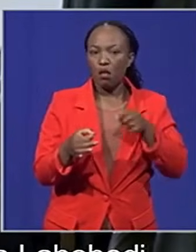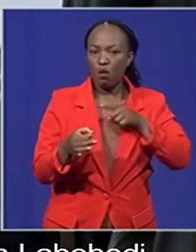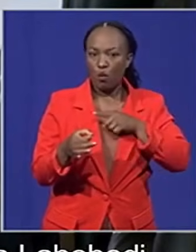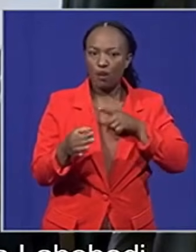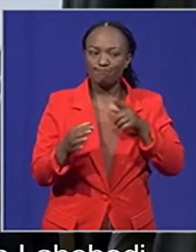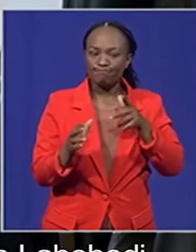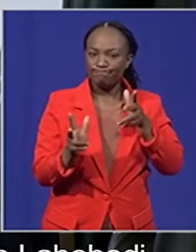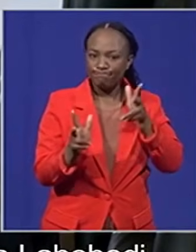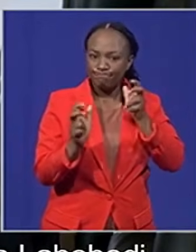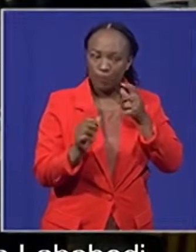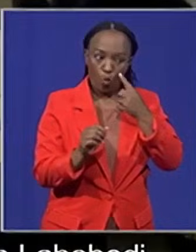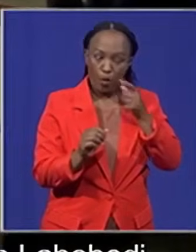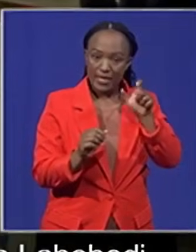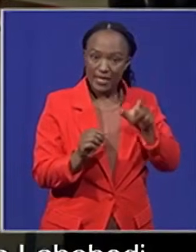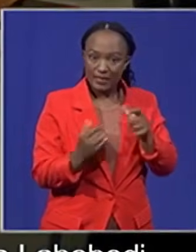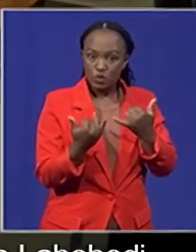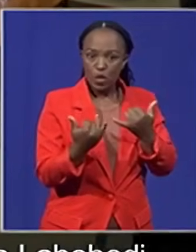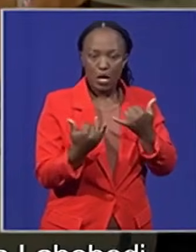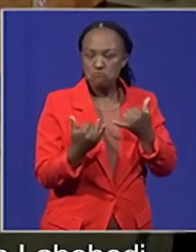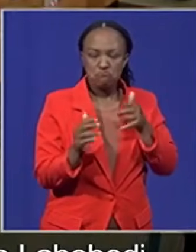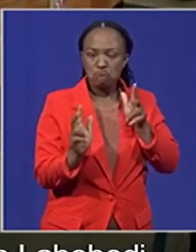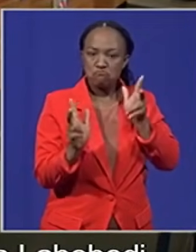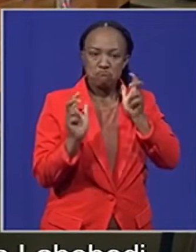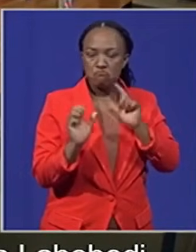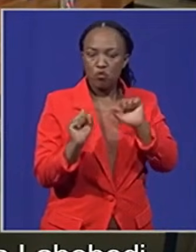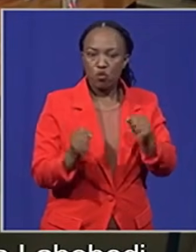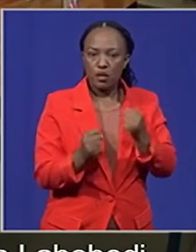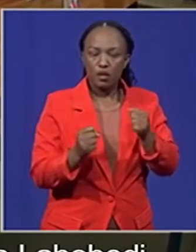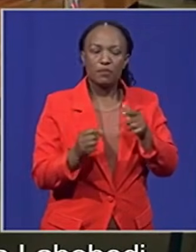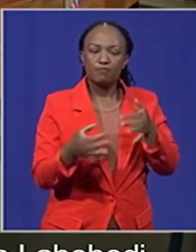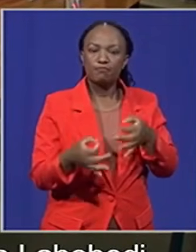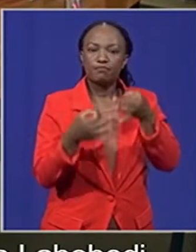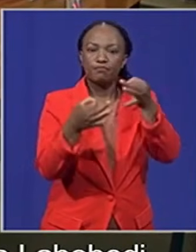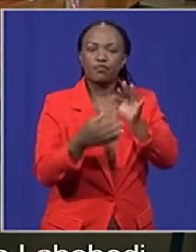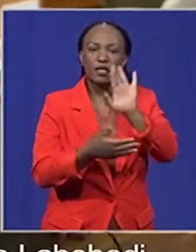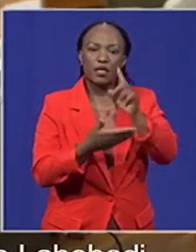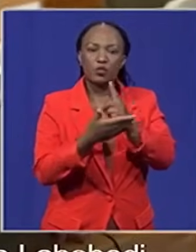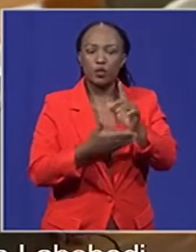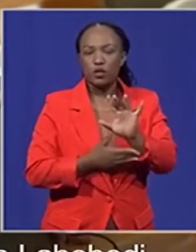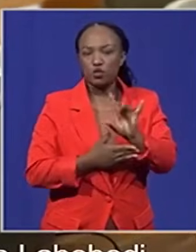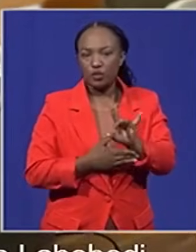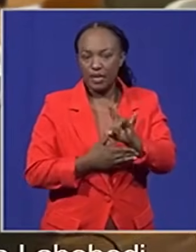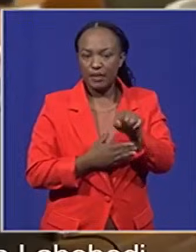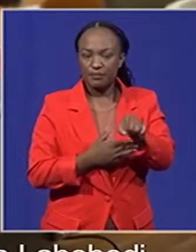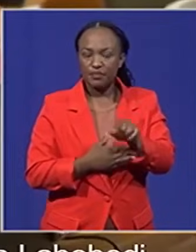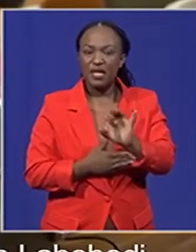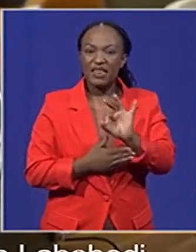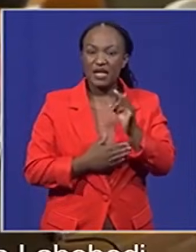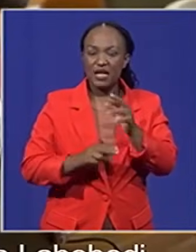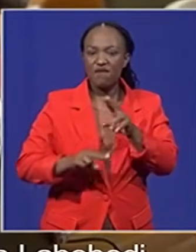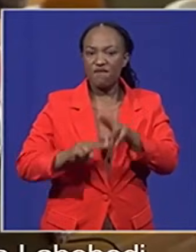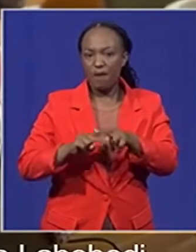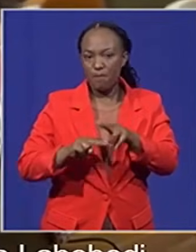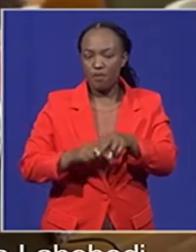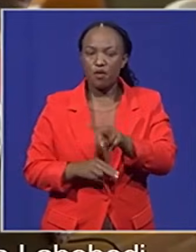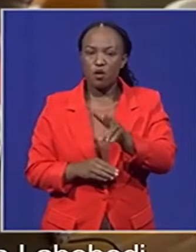šuthiše dithietšo tša hlatsi yeo e rulagantšwego go fihla ka labobedi e le go letšatši la boraro la dibokwane